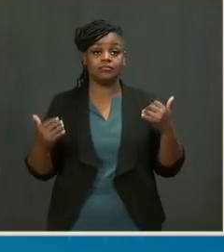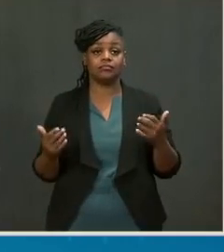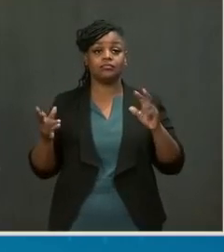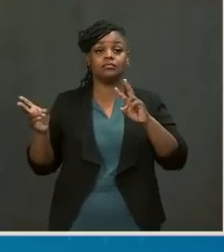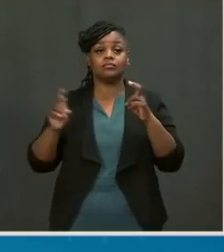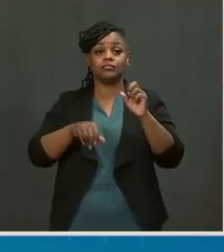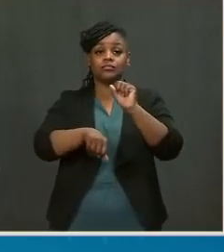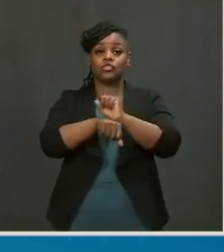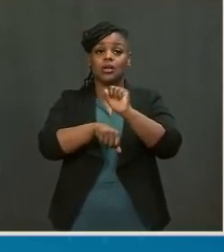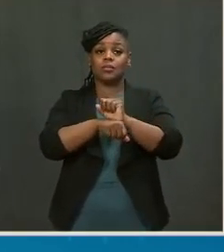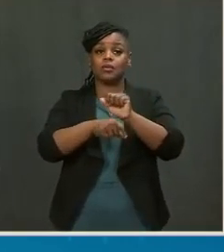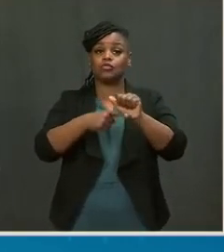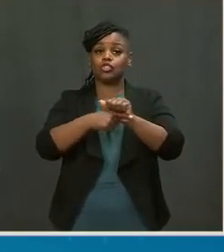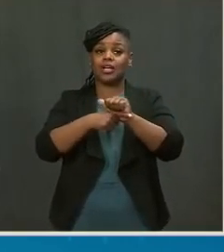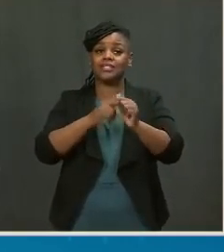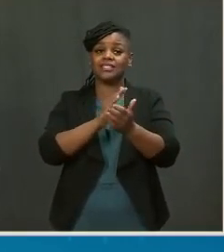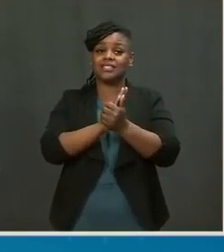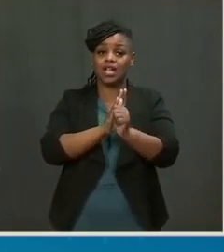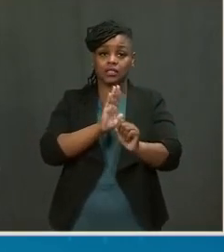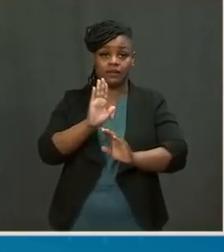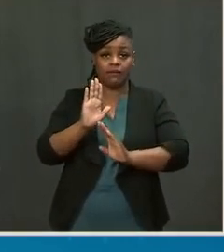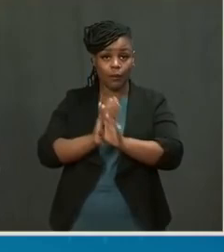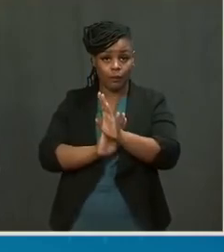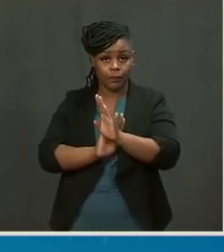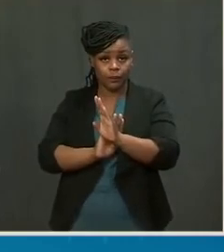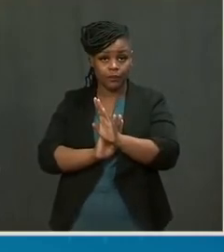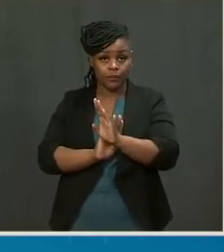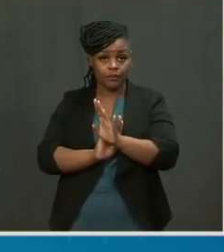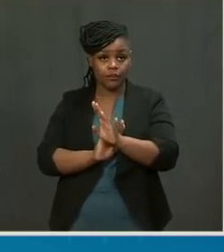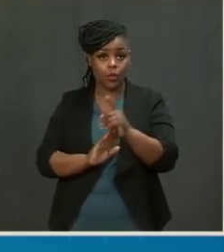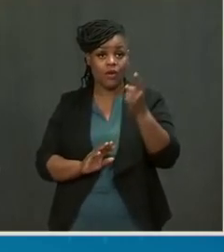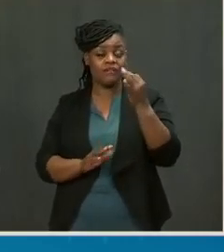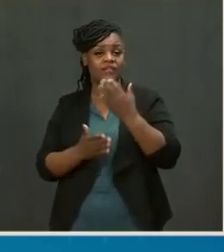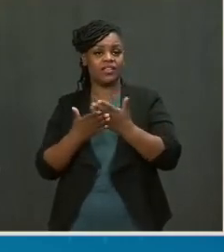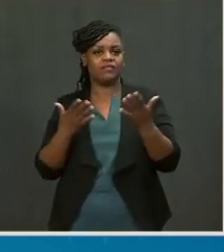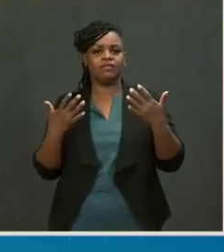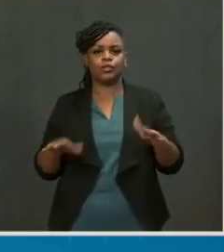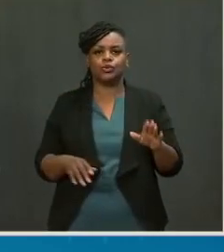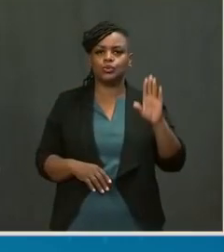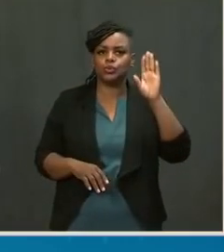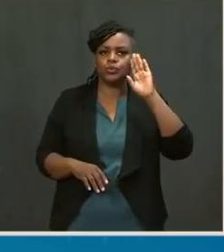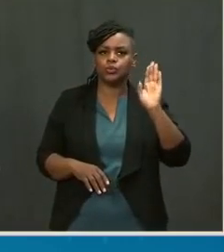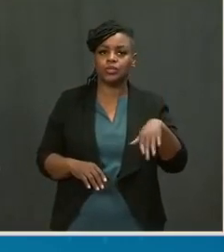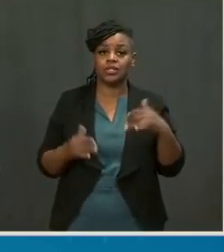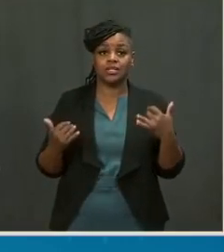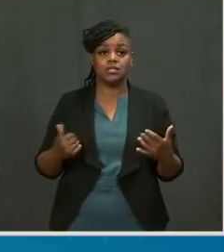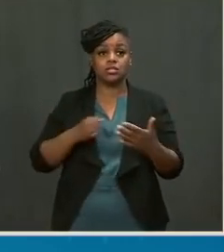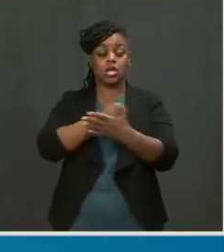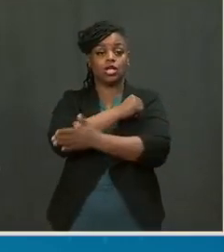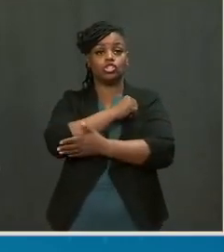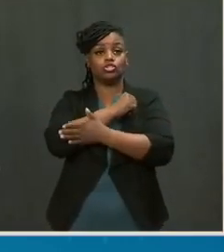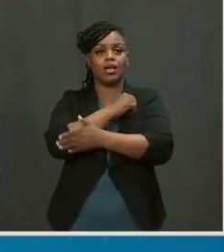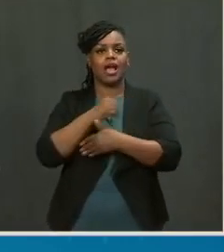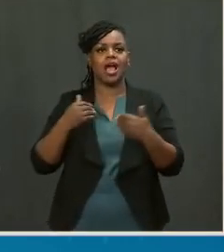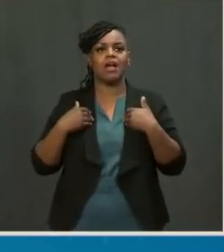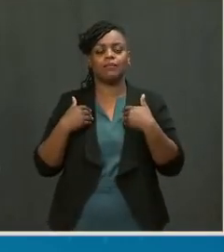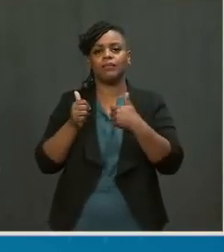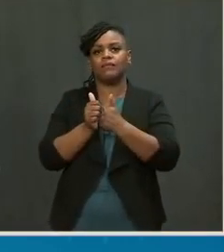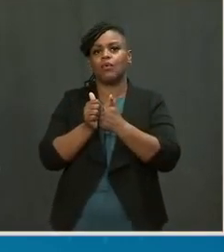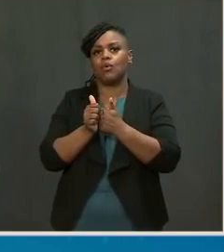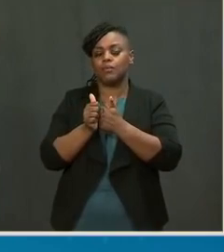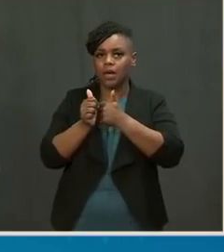and skills development, one of the things that I think we all know is that our country really has fallen behind in terms of our ability to